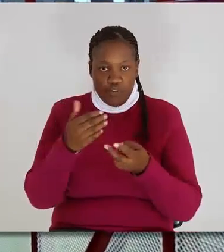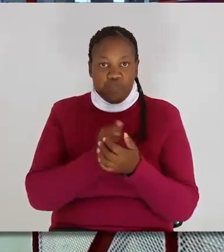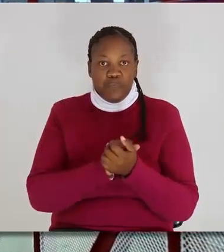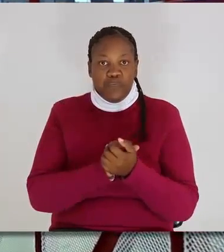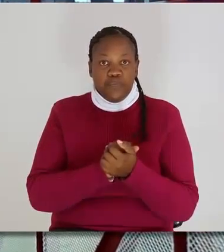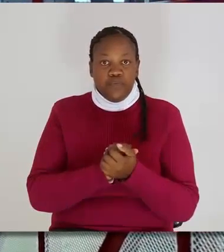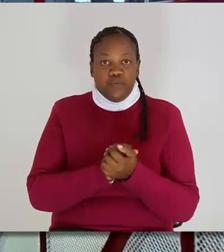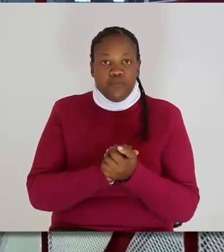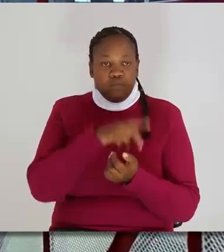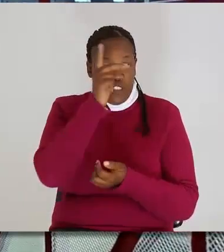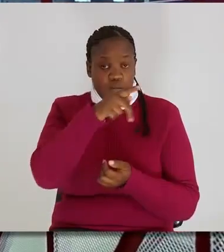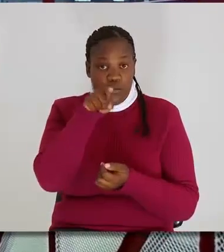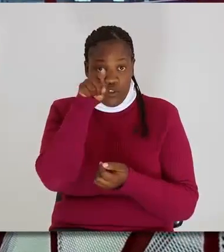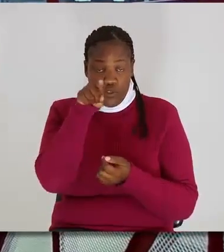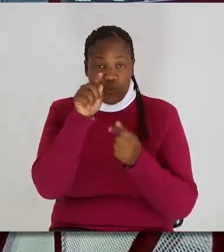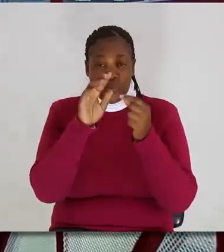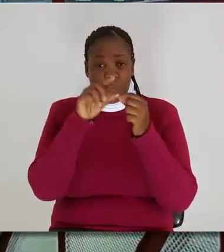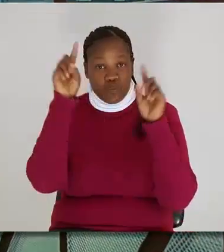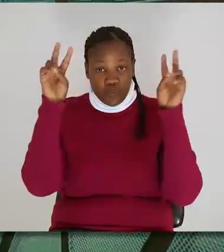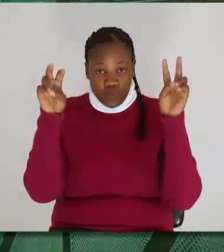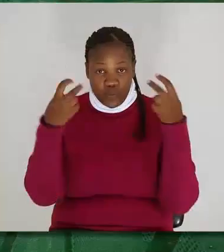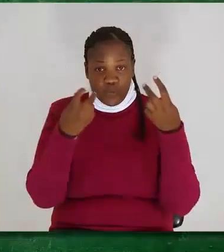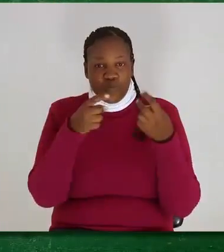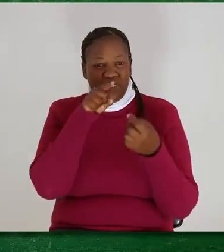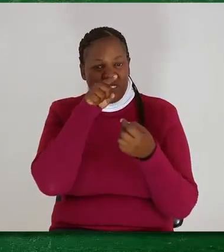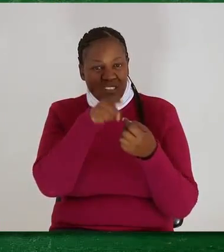Of course, dear. Now I'm gonna read it for you guys.